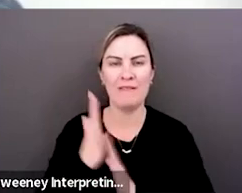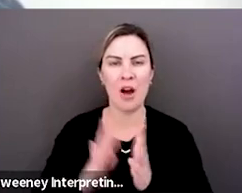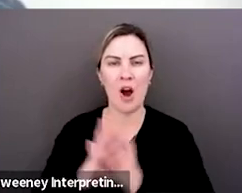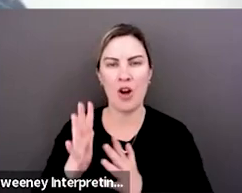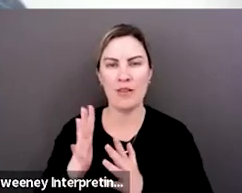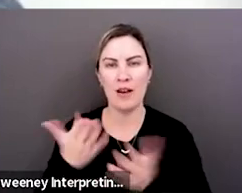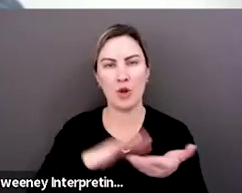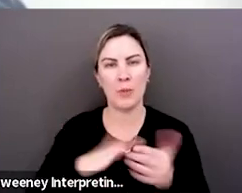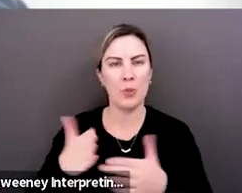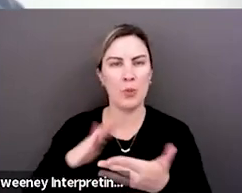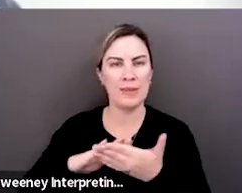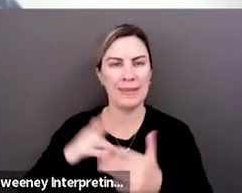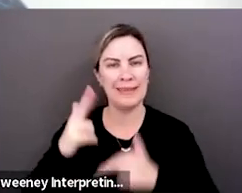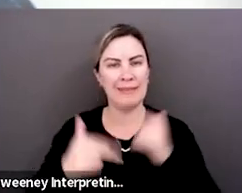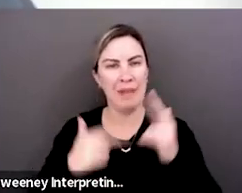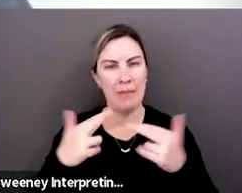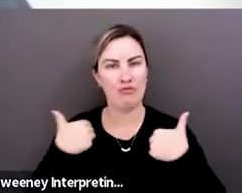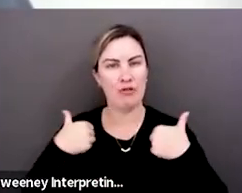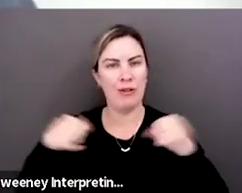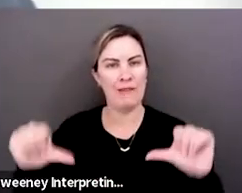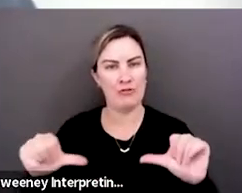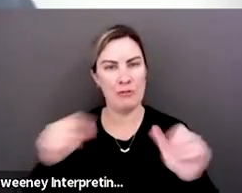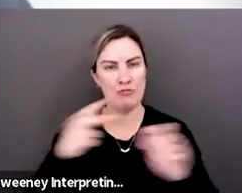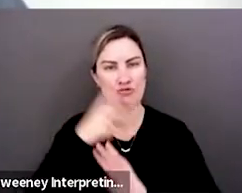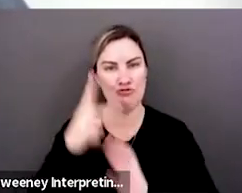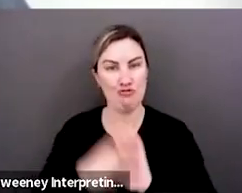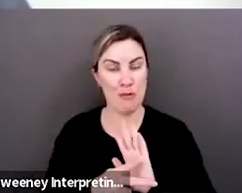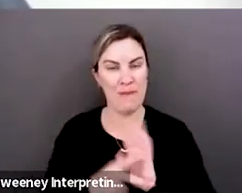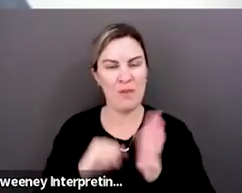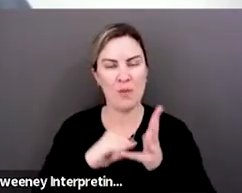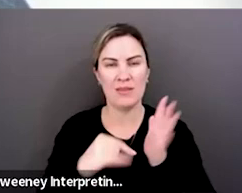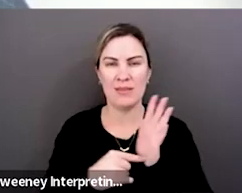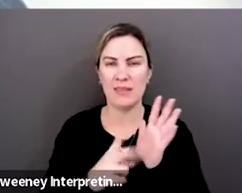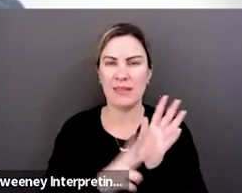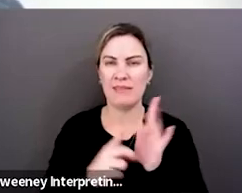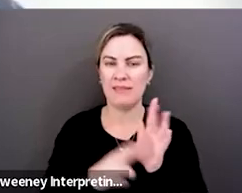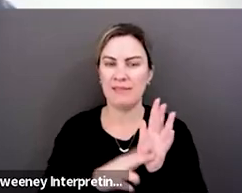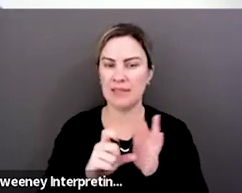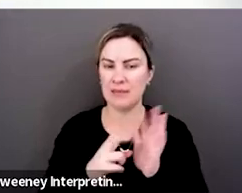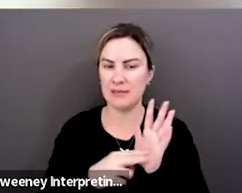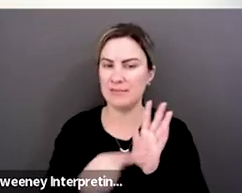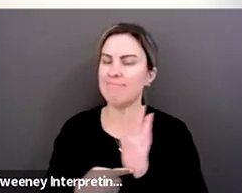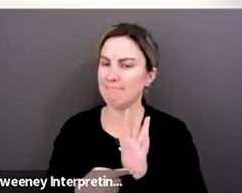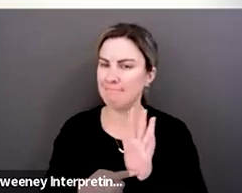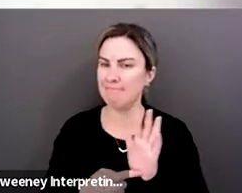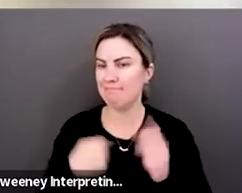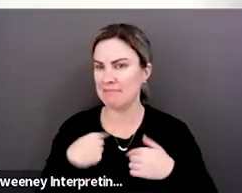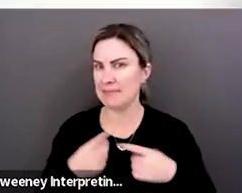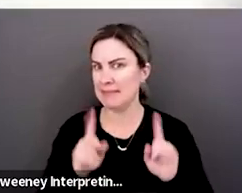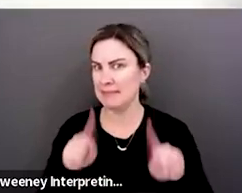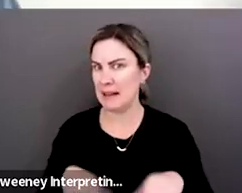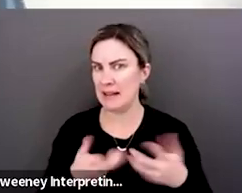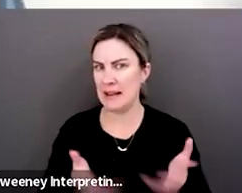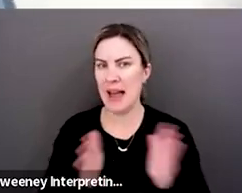development program for St Vincent de Paul, New South Wales. And as we got started in that, so we set up our program. One of the